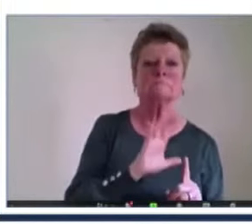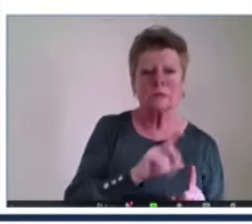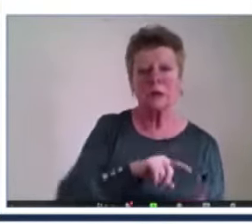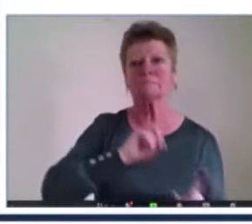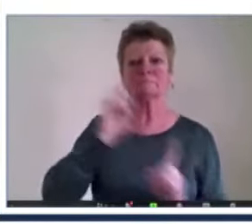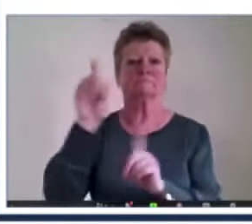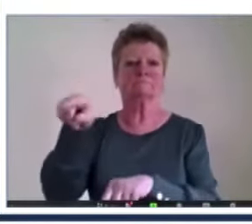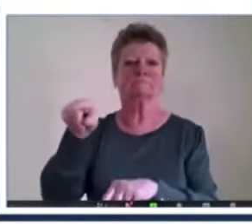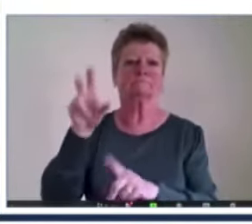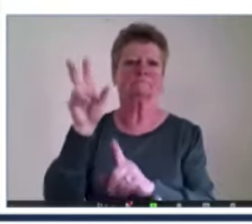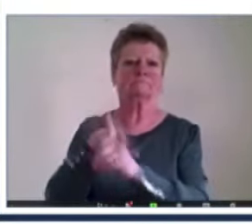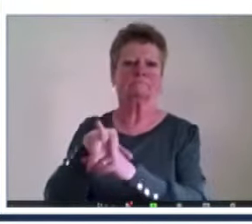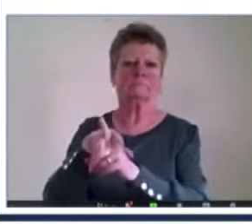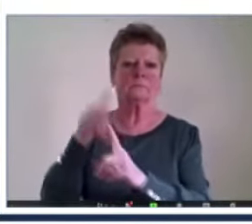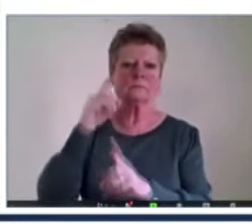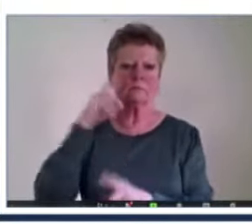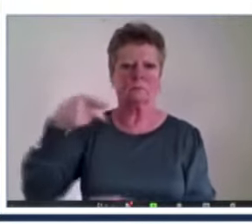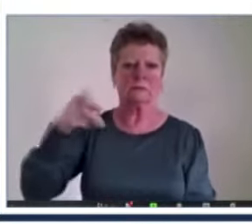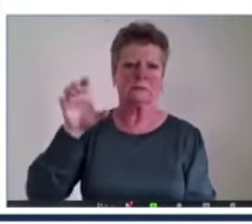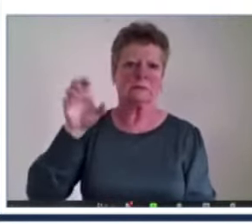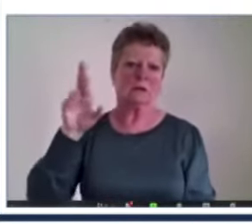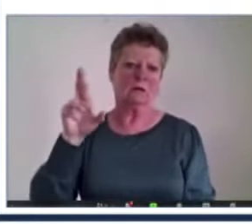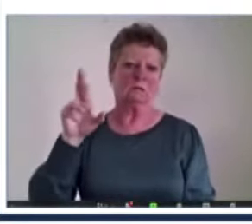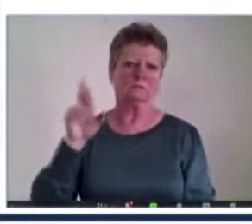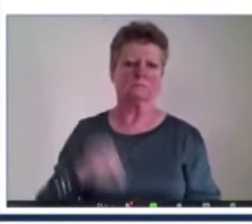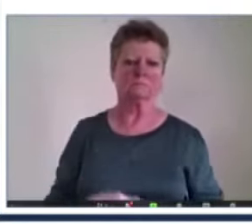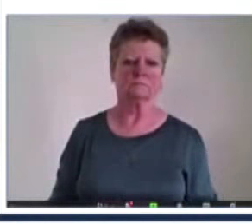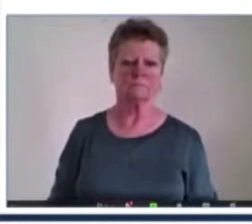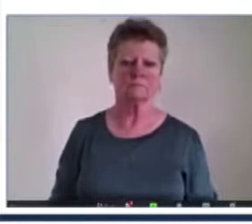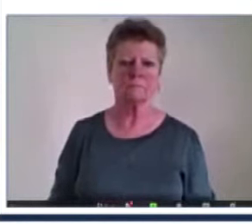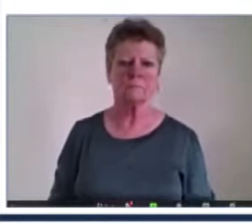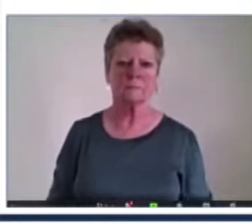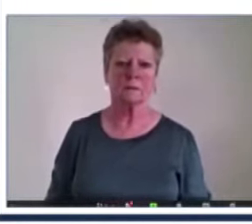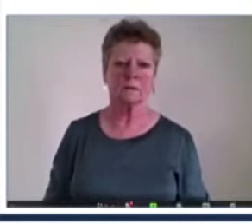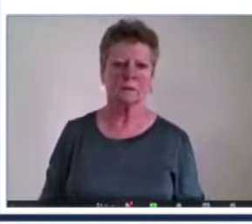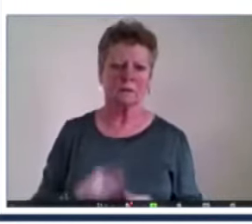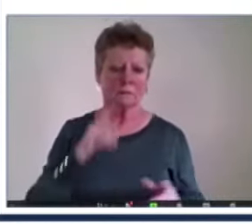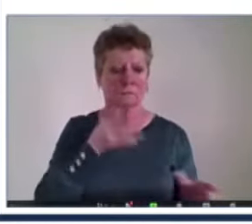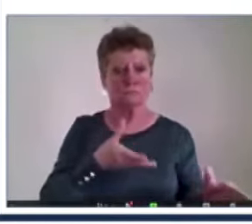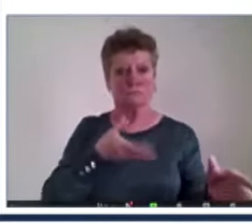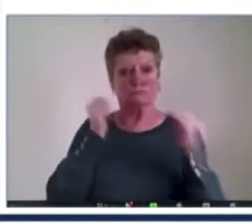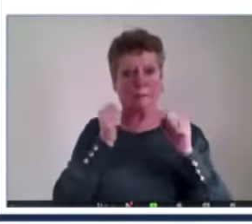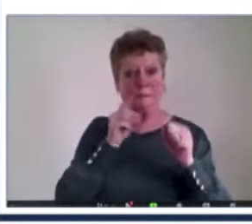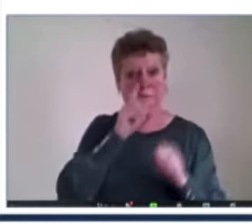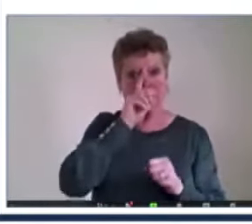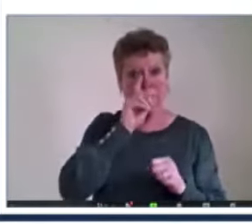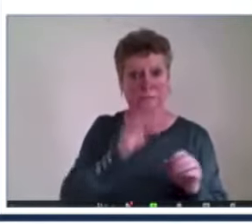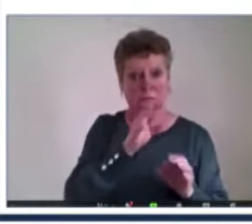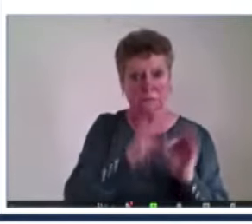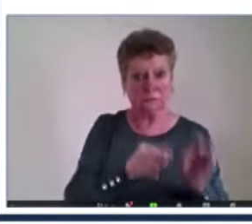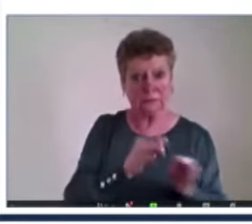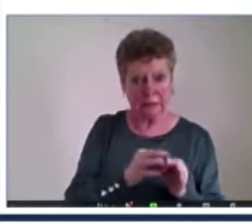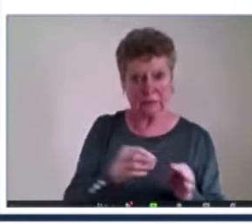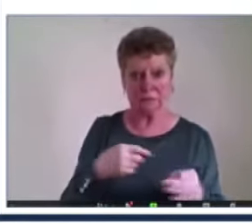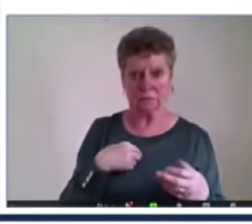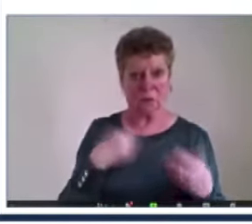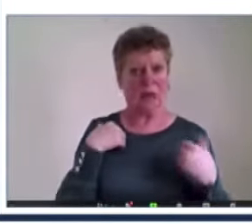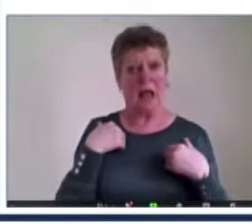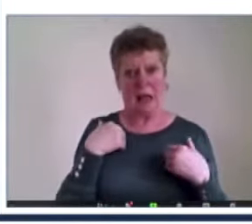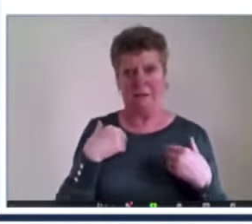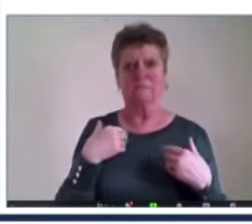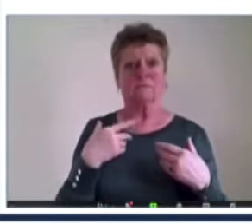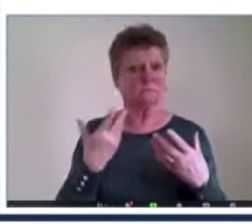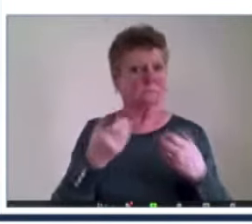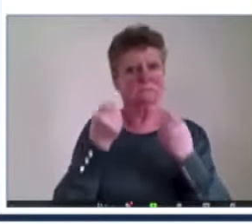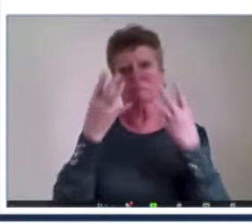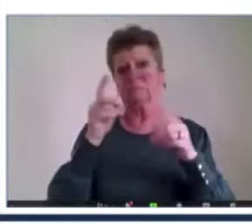and booking a confirmatory PCR test. And for rapid tests, we have broad access to rapid tests at a